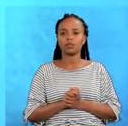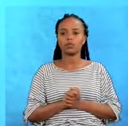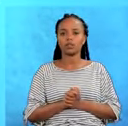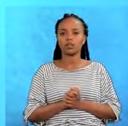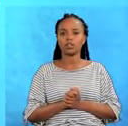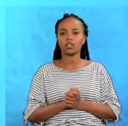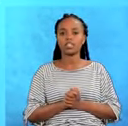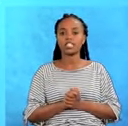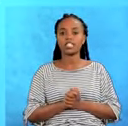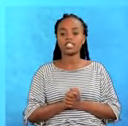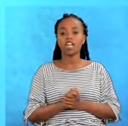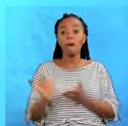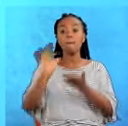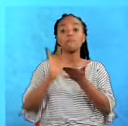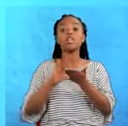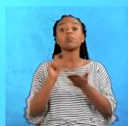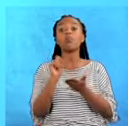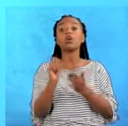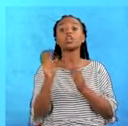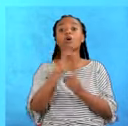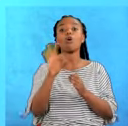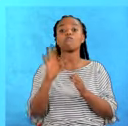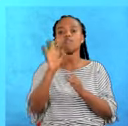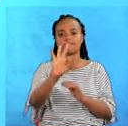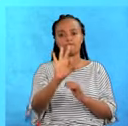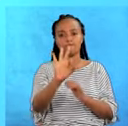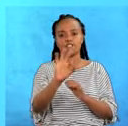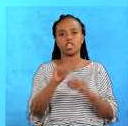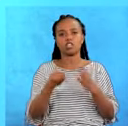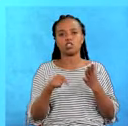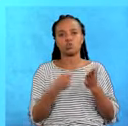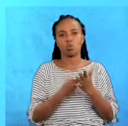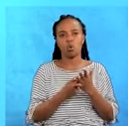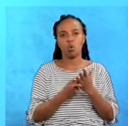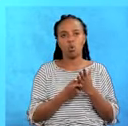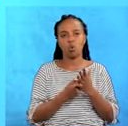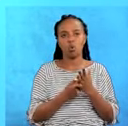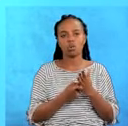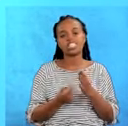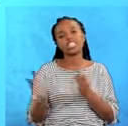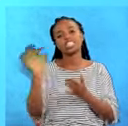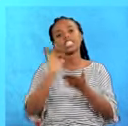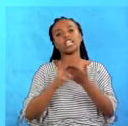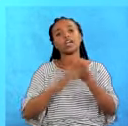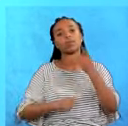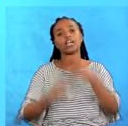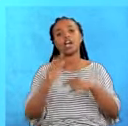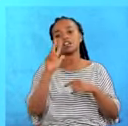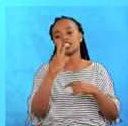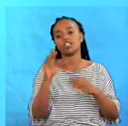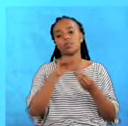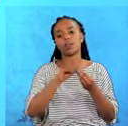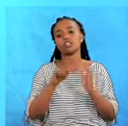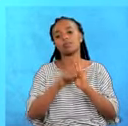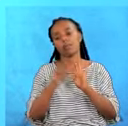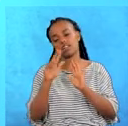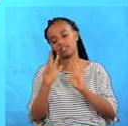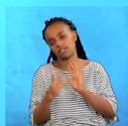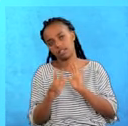It's the midpoint of the foci. So the center becomes 3 plus minus